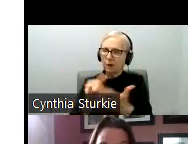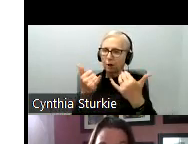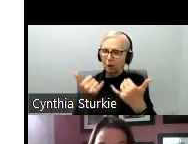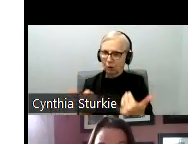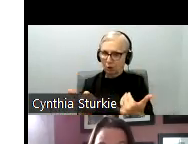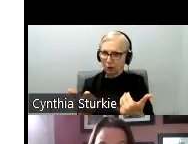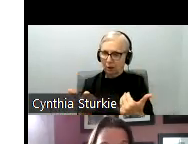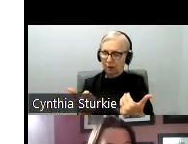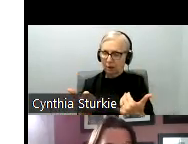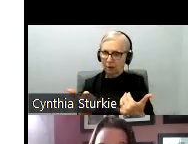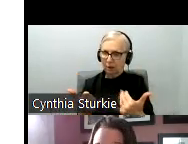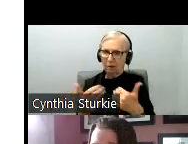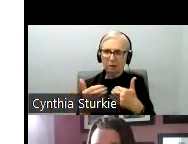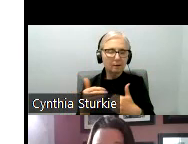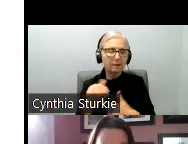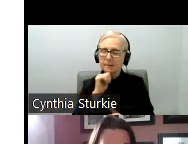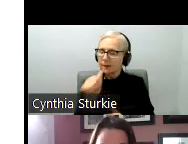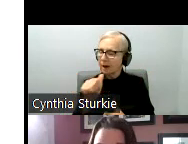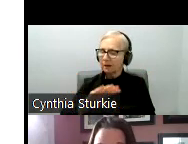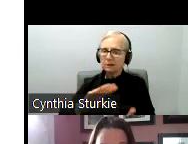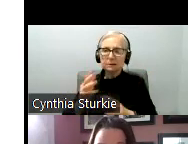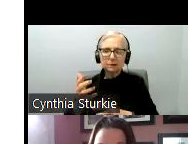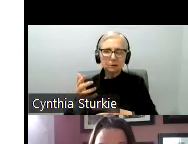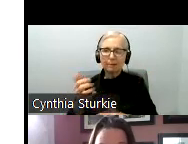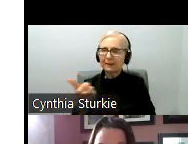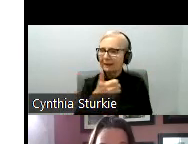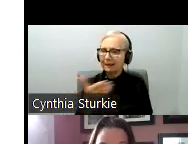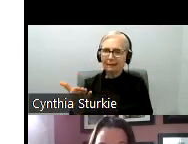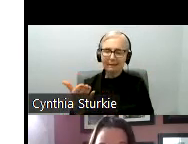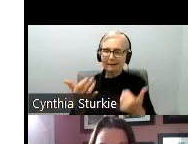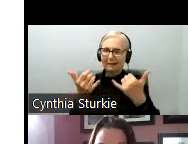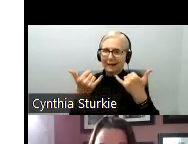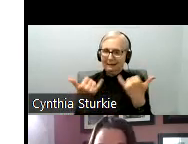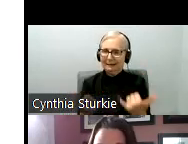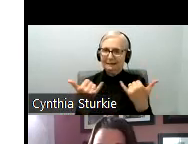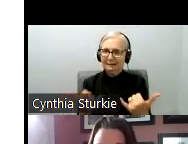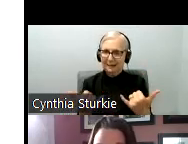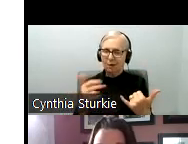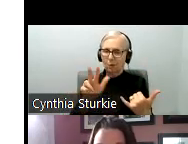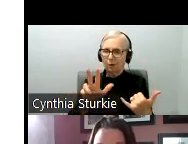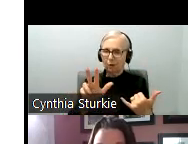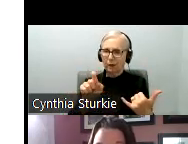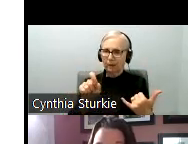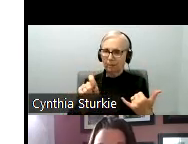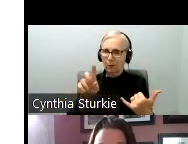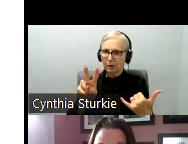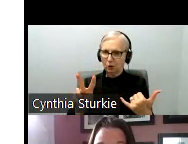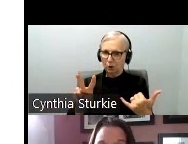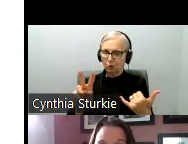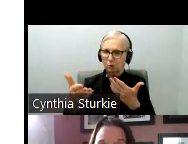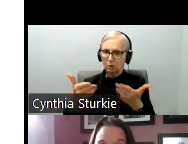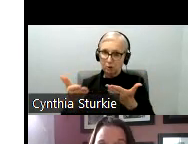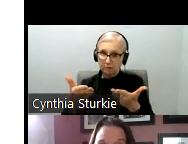what we're putting forward is not disrupting anything that currently exists with the 3.2